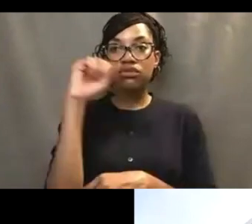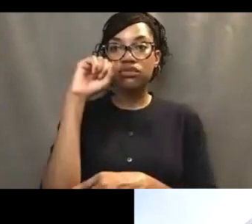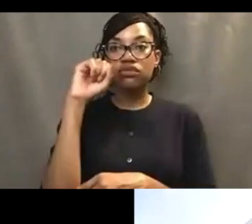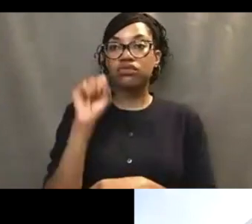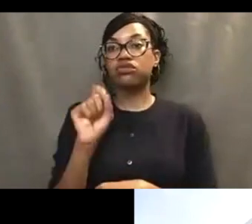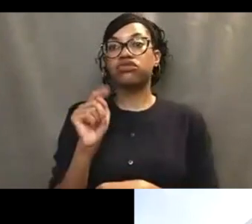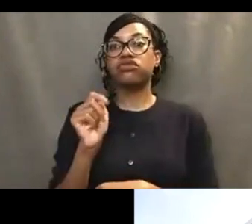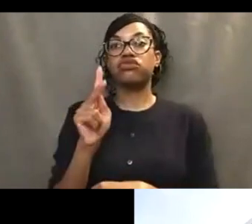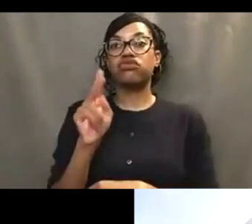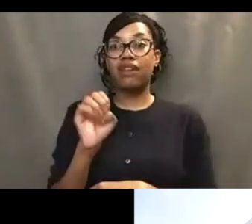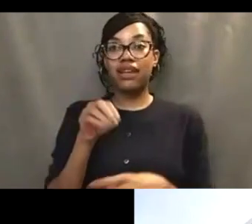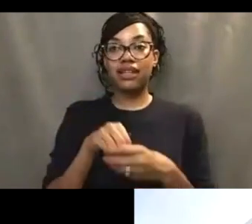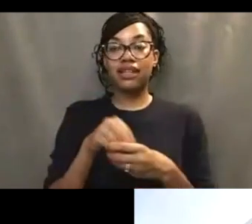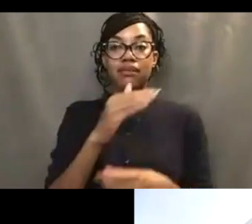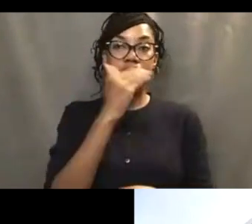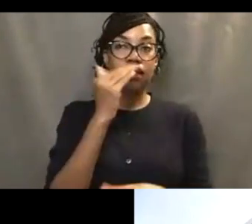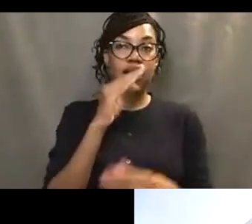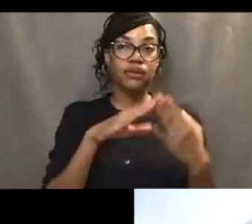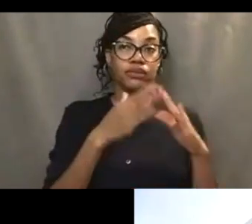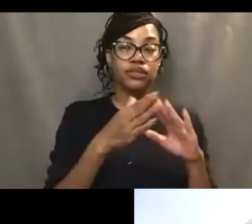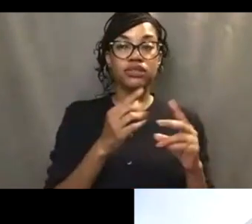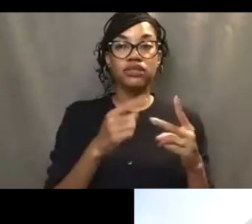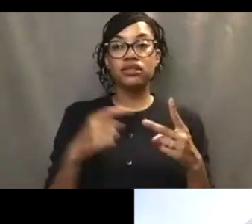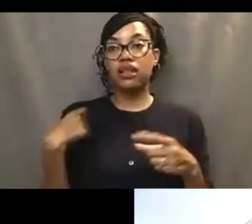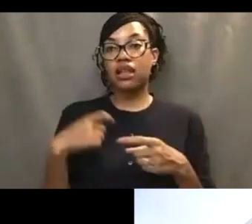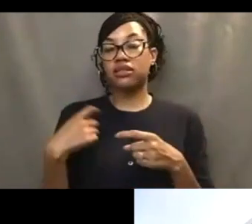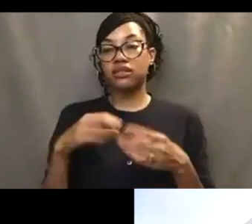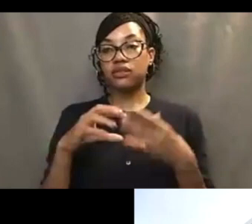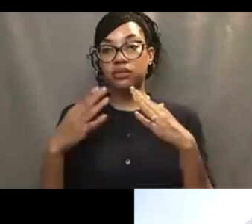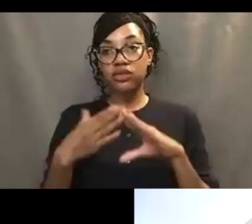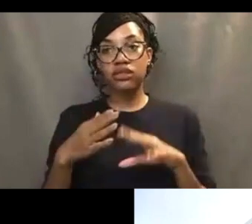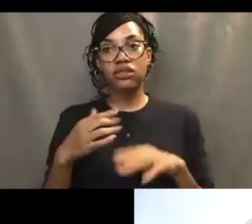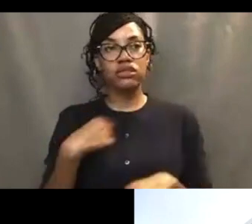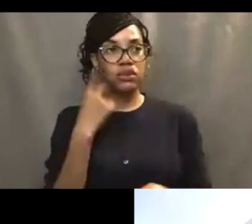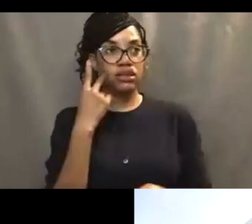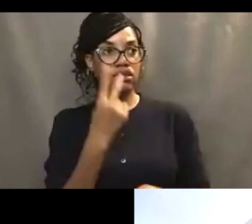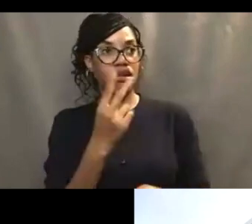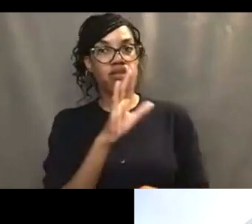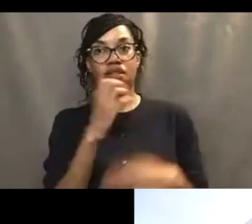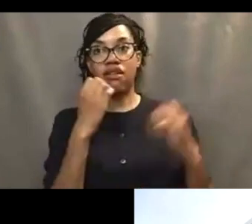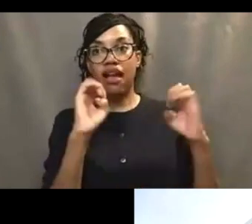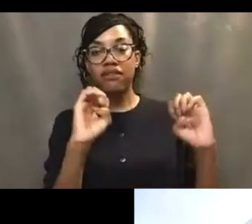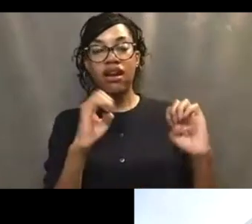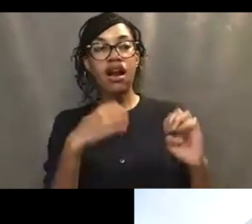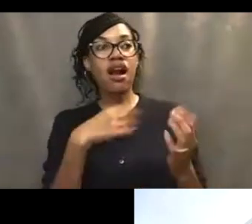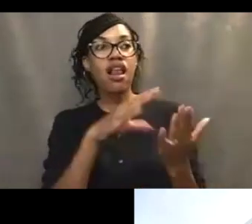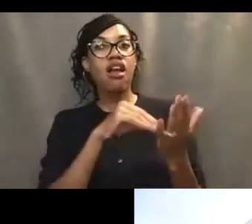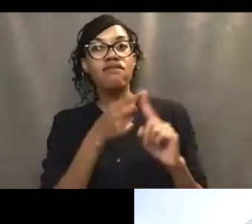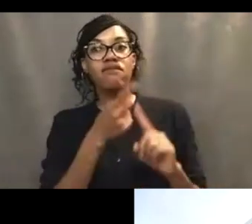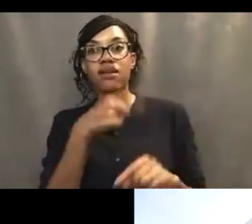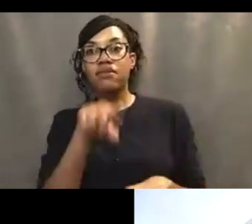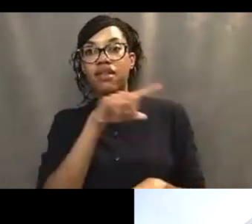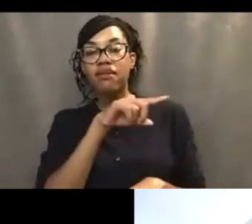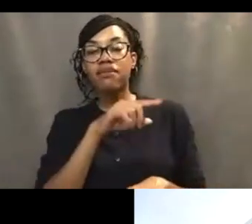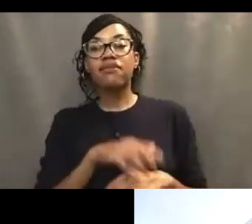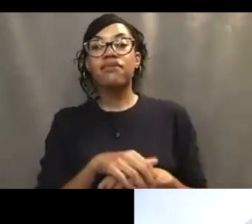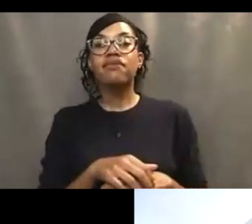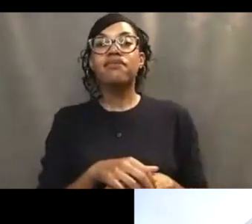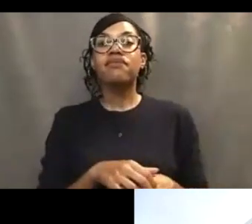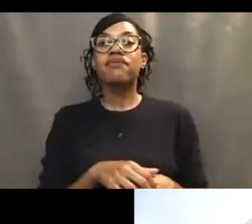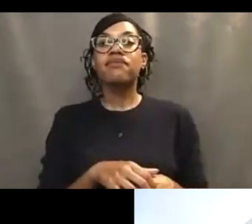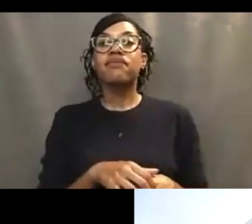lot from them. I think we make it a point to carve out space